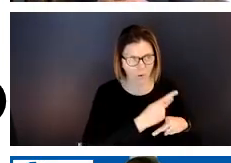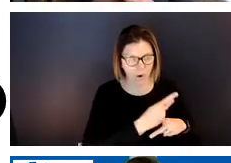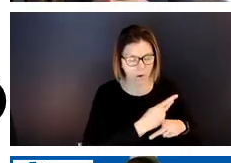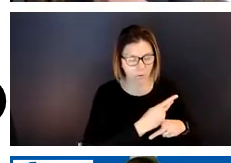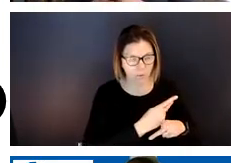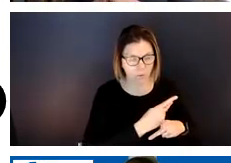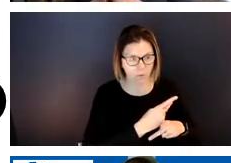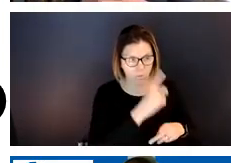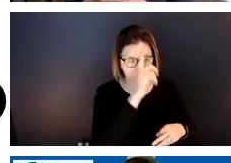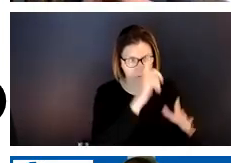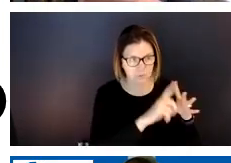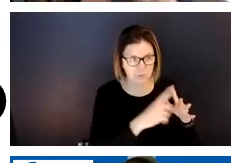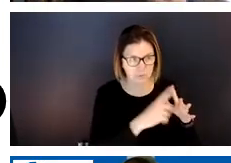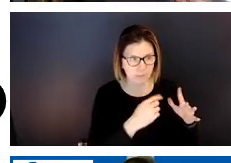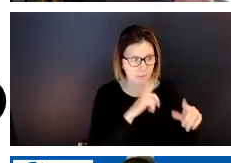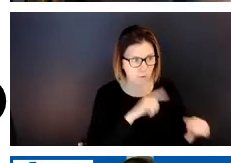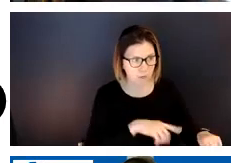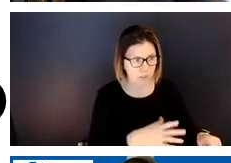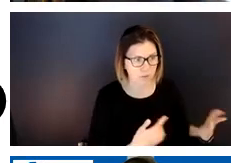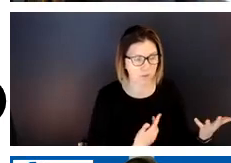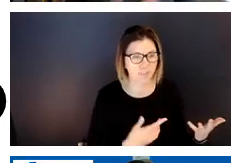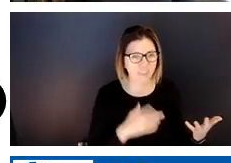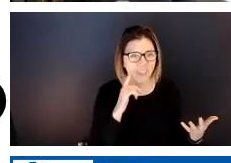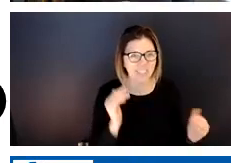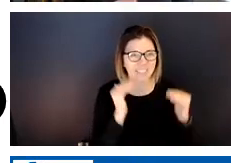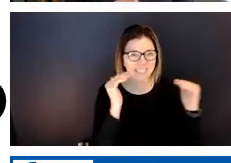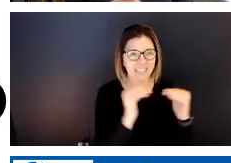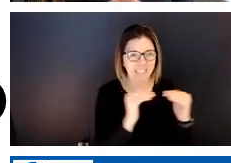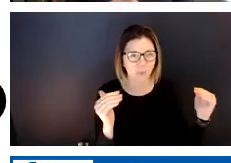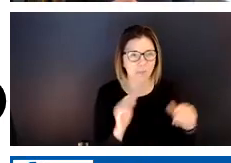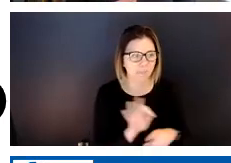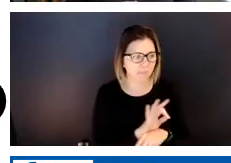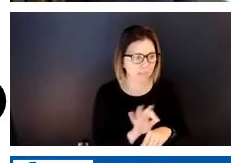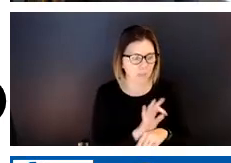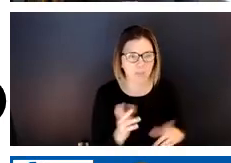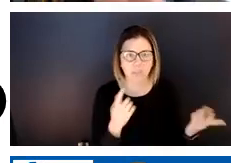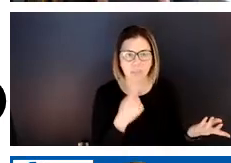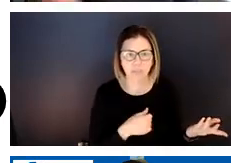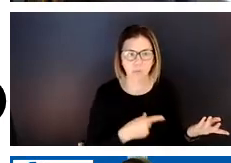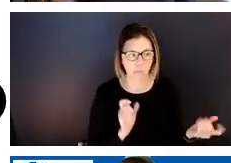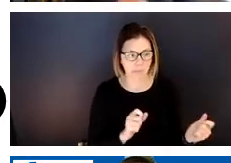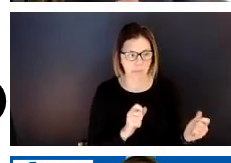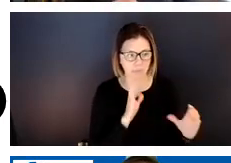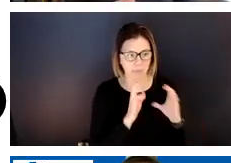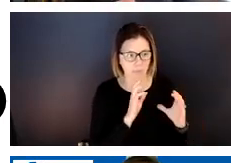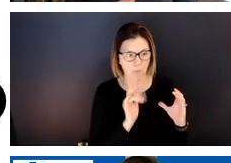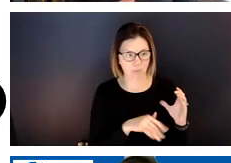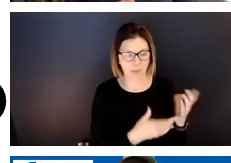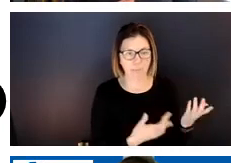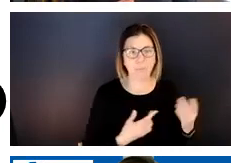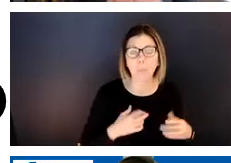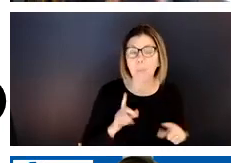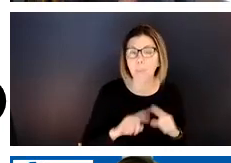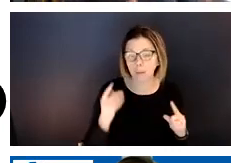outcome related to executive functioning, and or being able to communicate that to you. But if we can offer